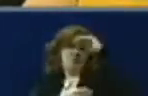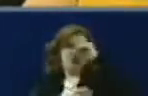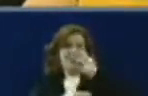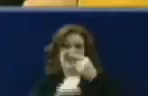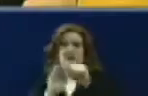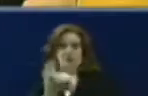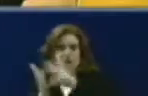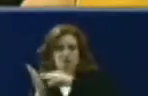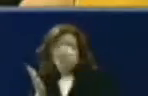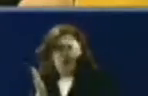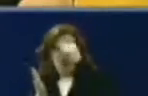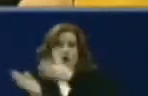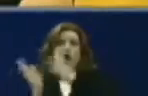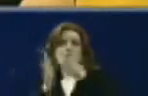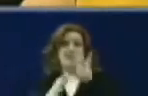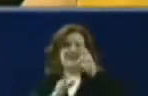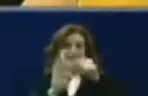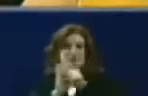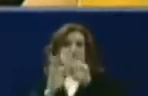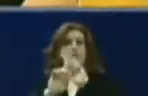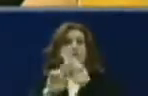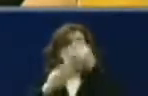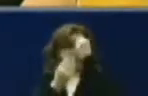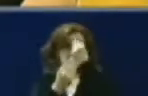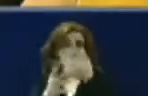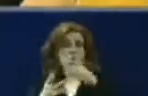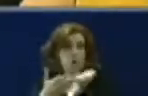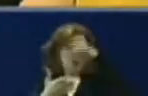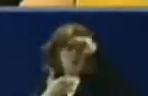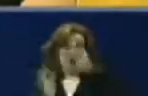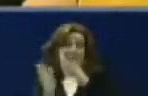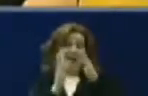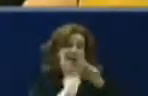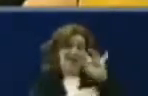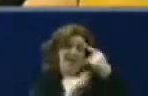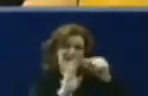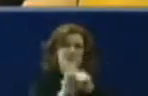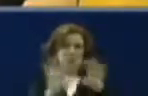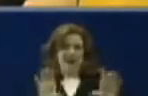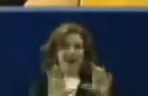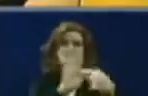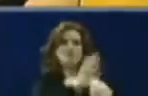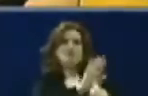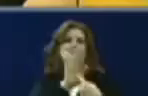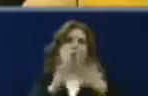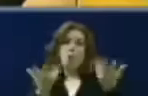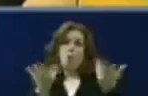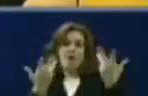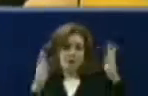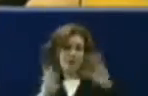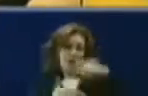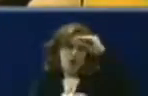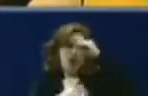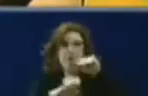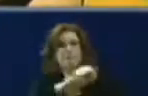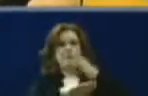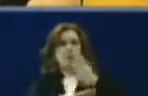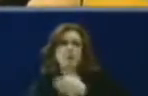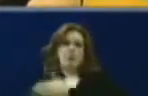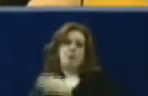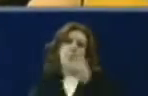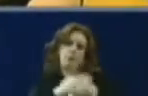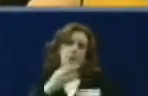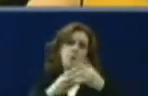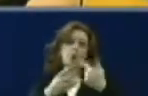In seventh grade, we reported on what we learned. And then in eighth grade, we act on what we learned. and how we can change the world for the better.